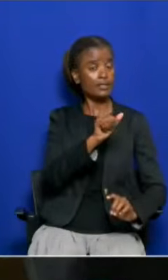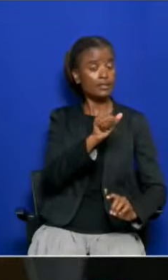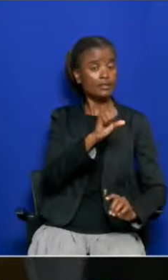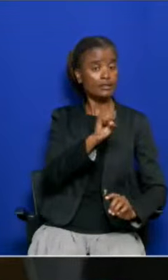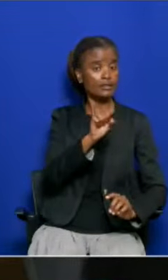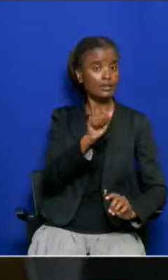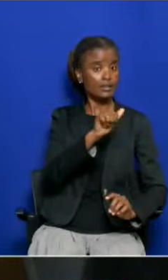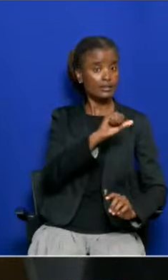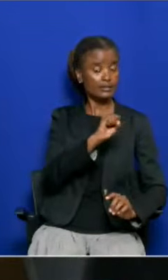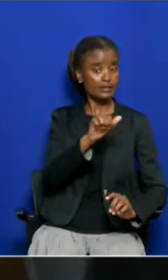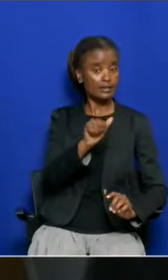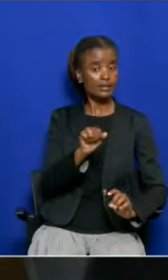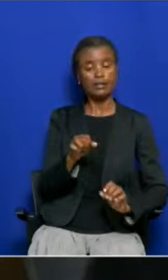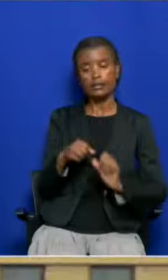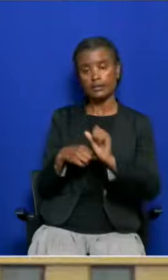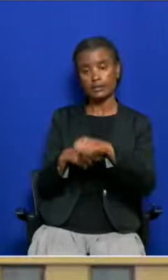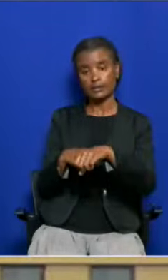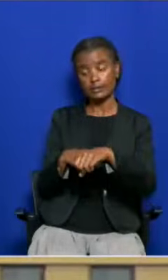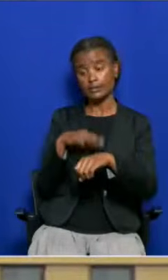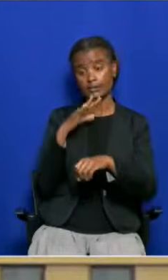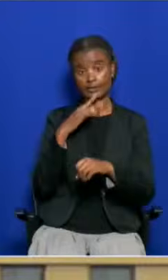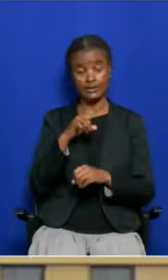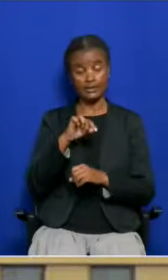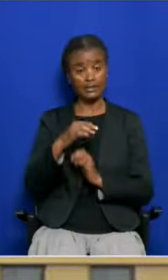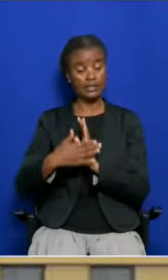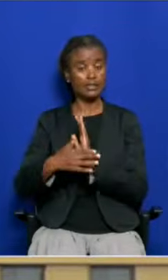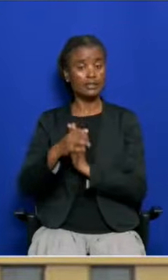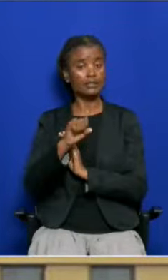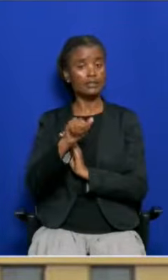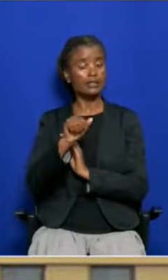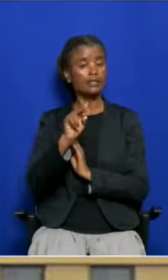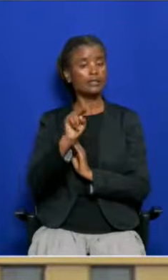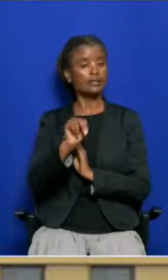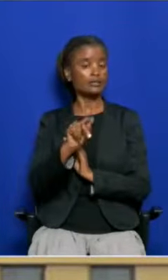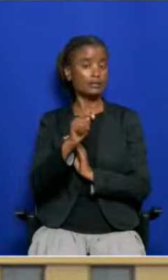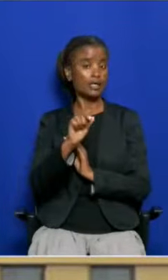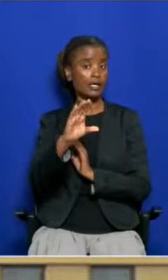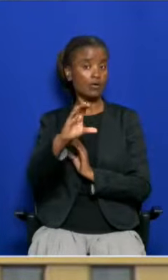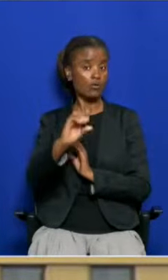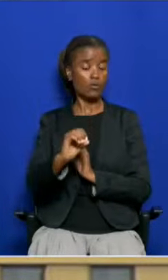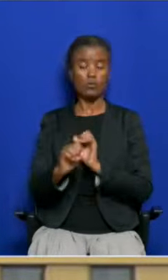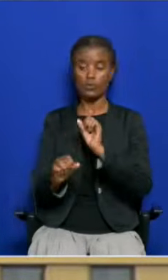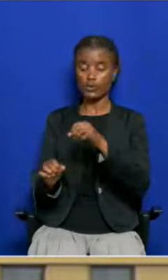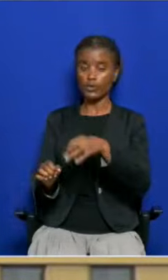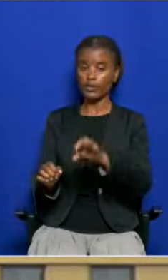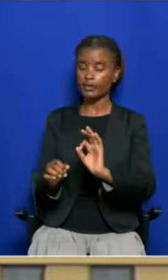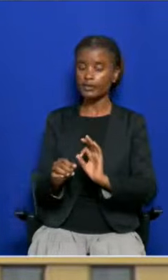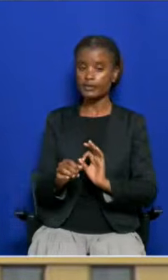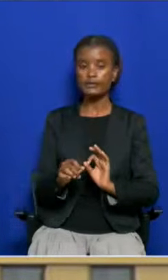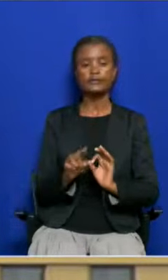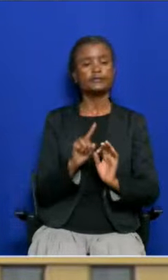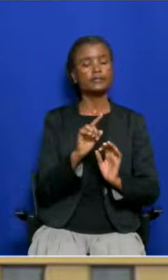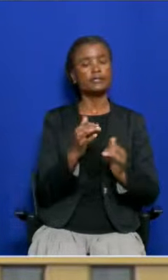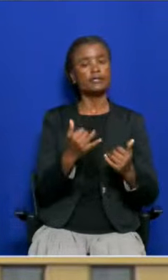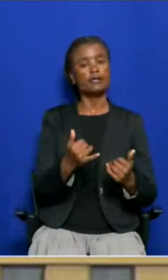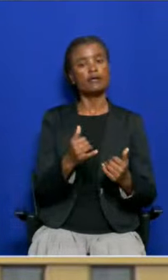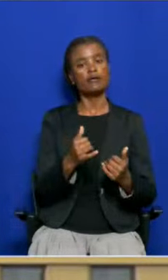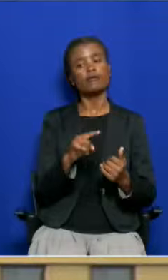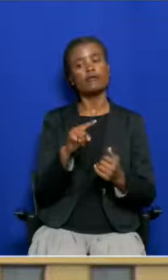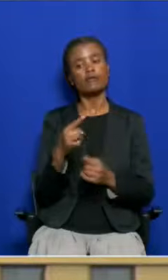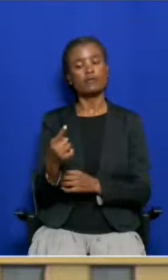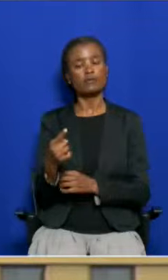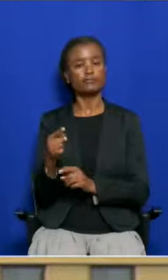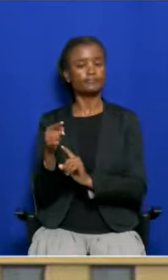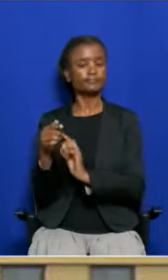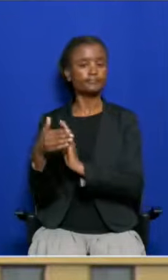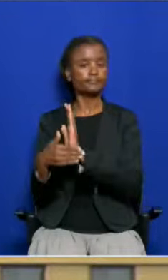And that's on the Santaco side. that's correct. Who was going to be the contact person on the SAPS side?